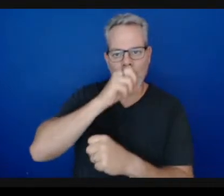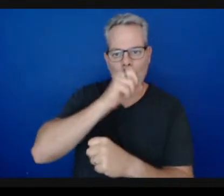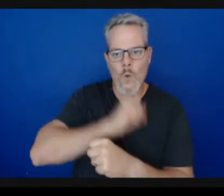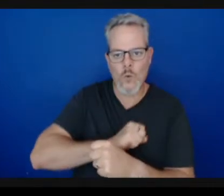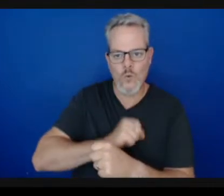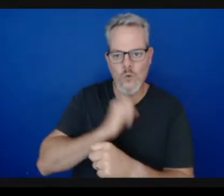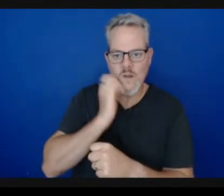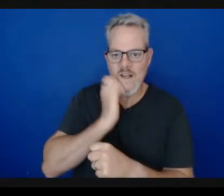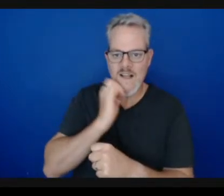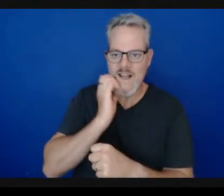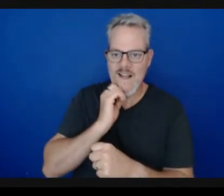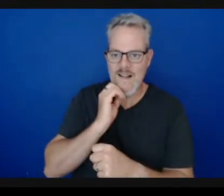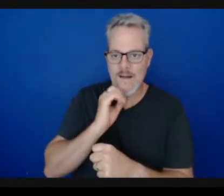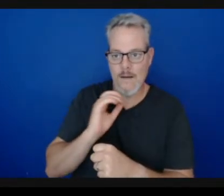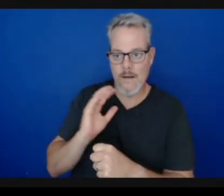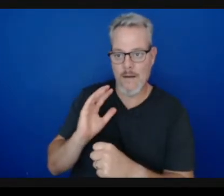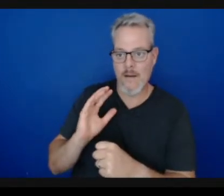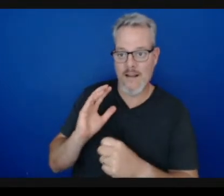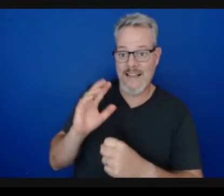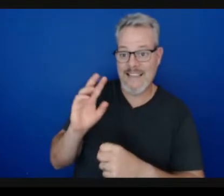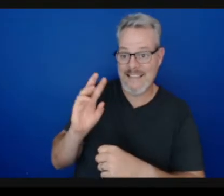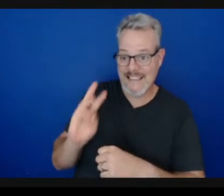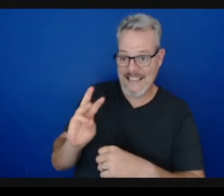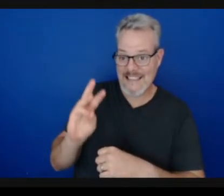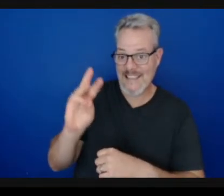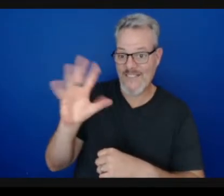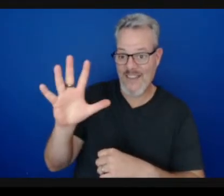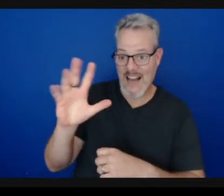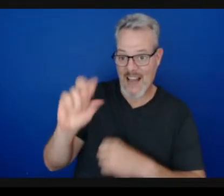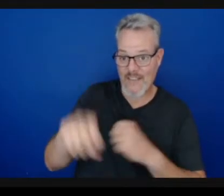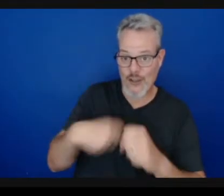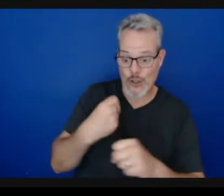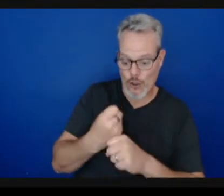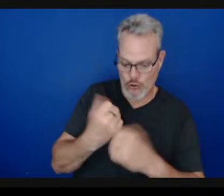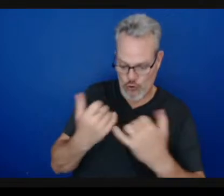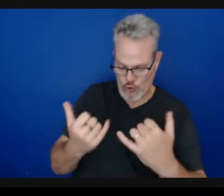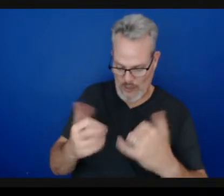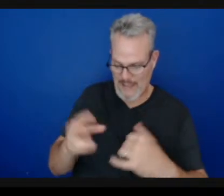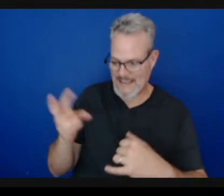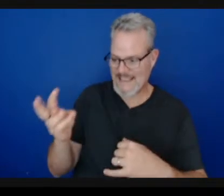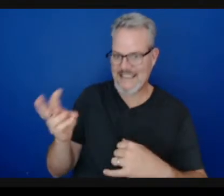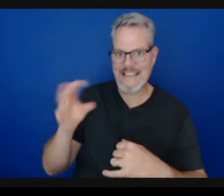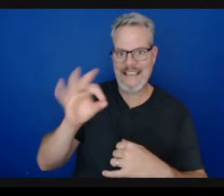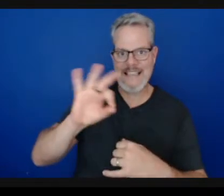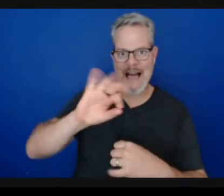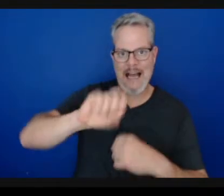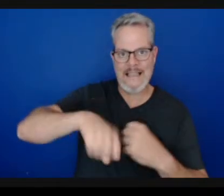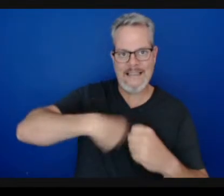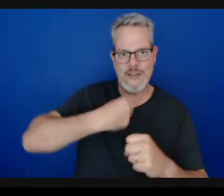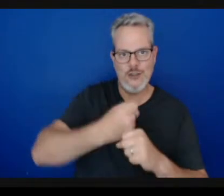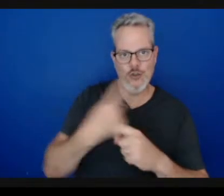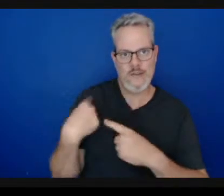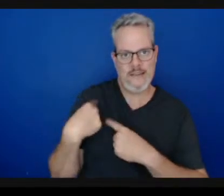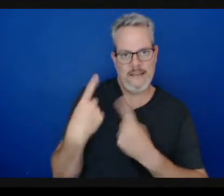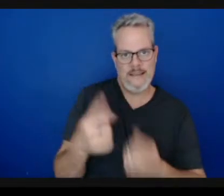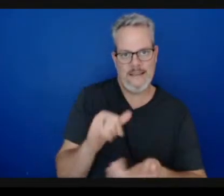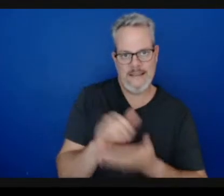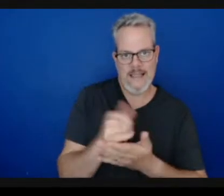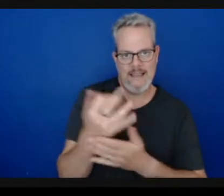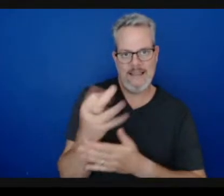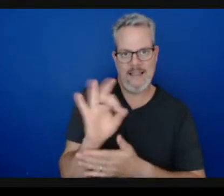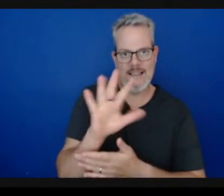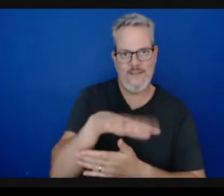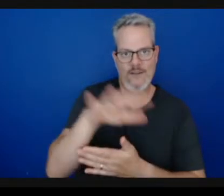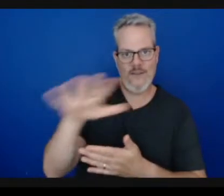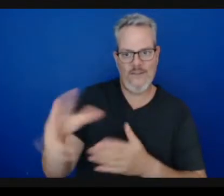at the time 65 years since 55 eruption. Today we're at 69 years since 55 eruption. So they put